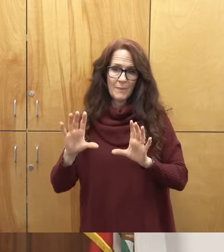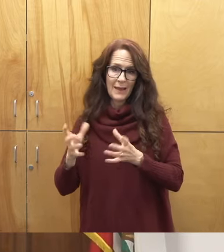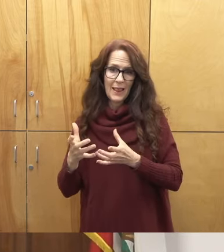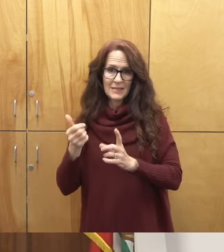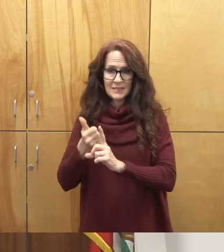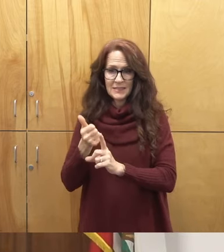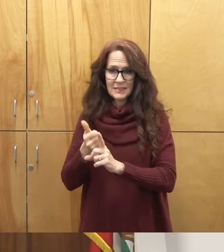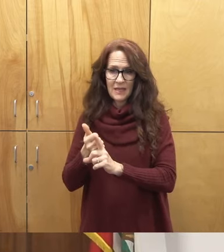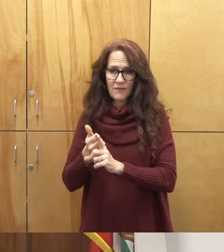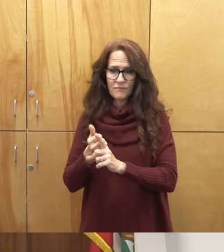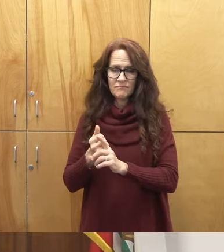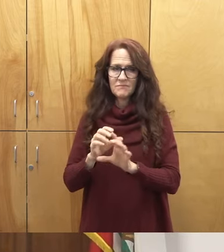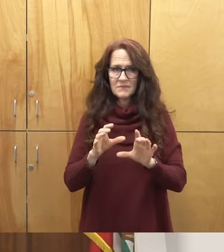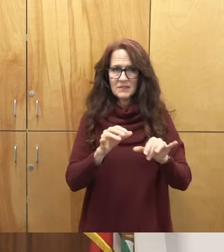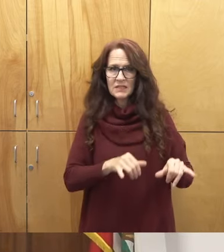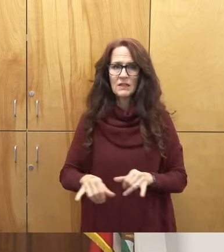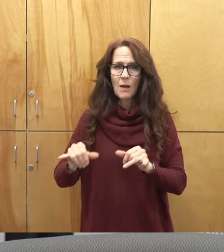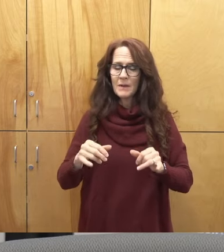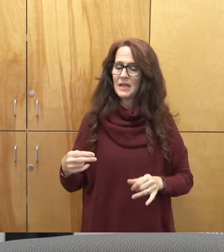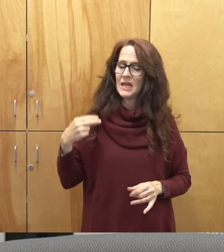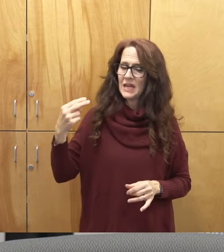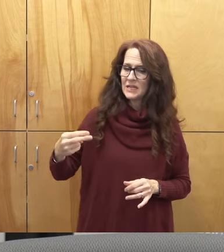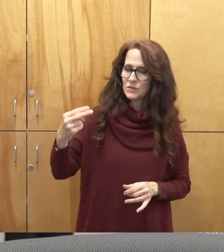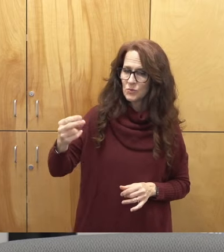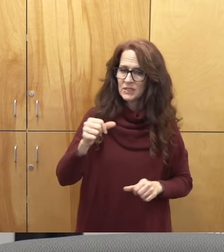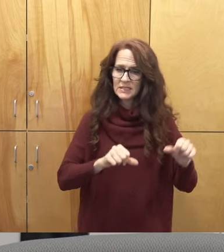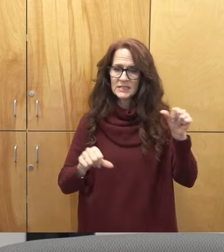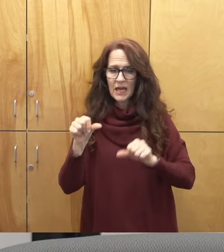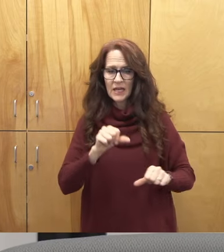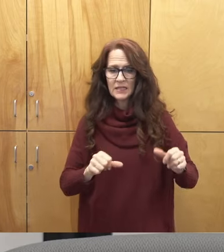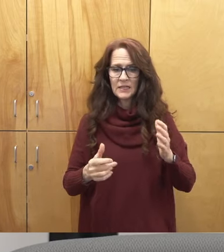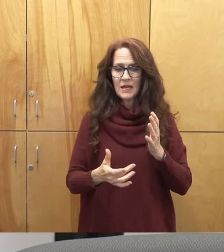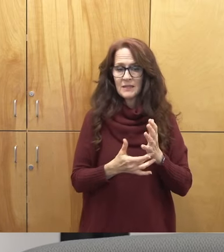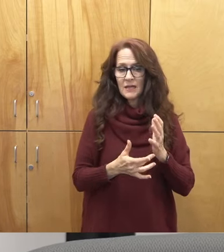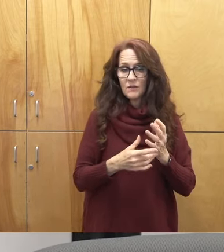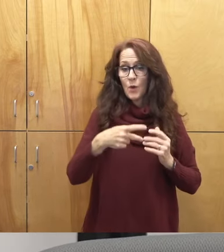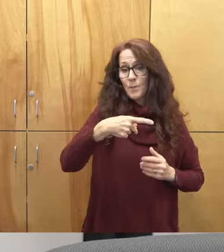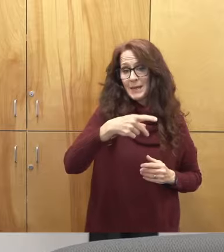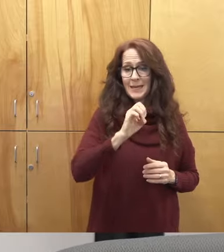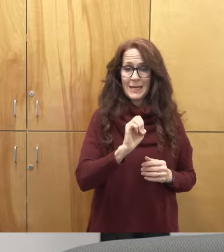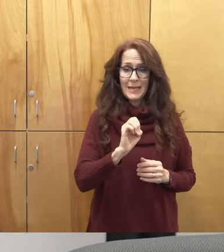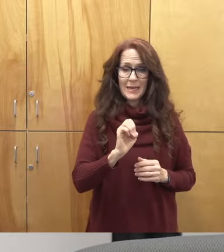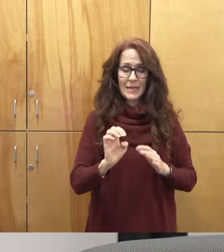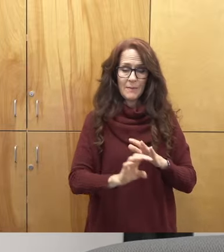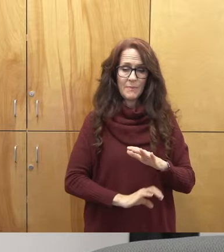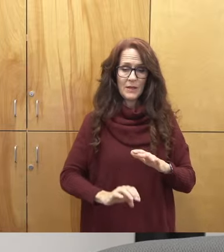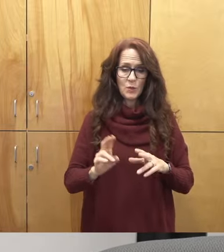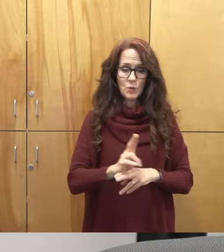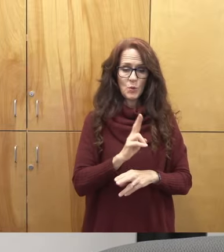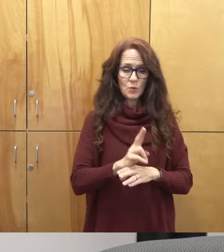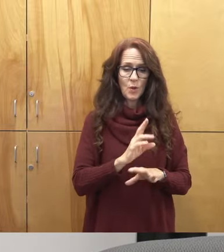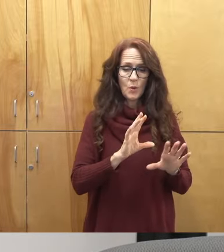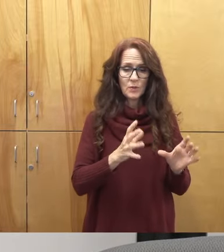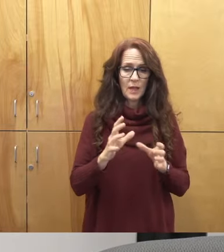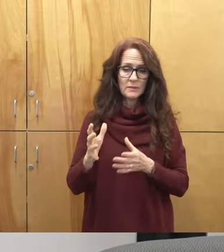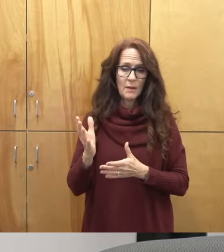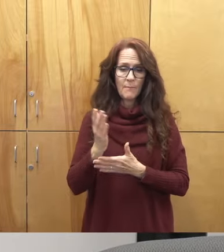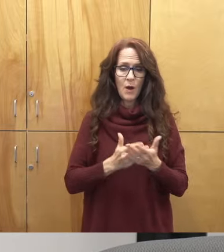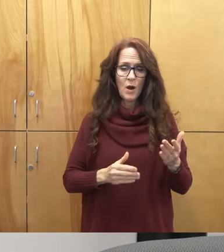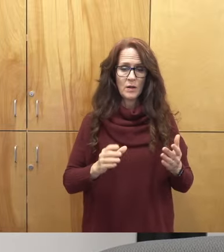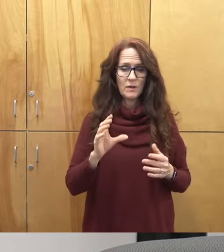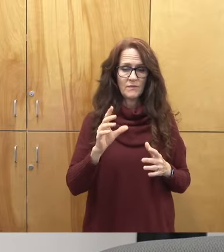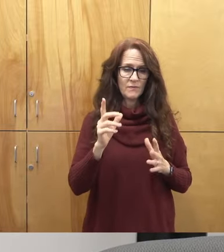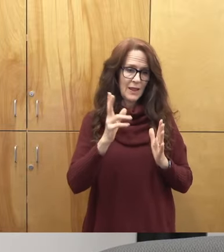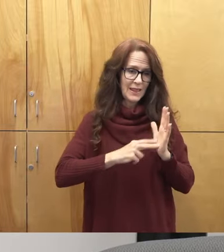pretty common in history, science, and the technical studies, which would include PE, to basically utilize those courses as part of content